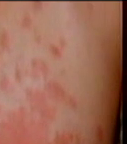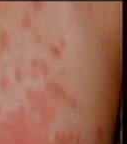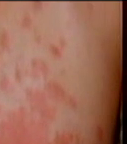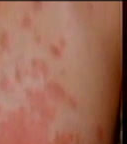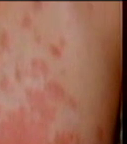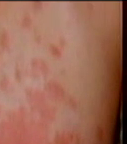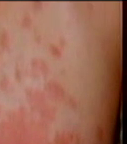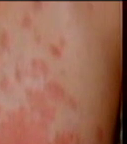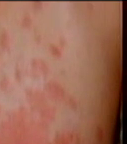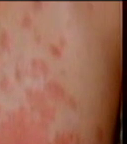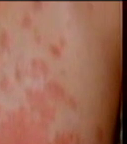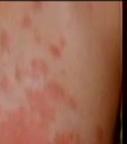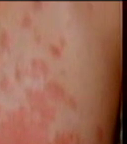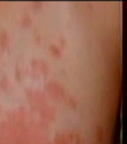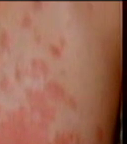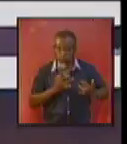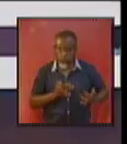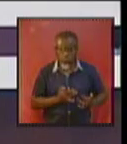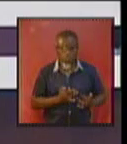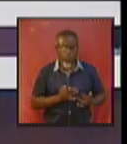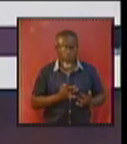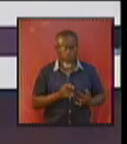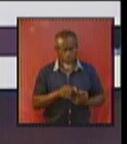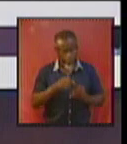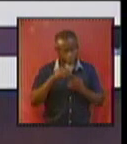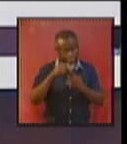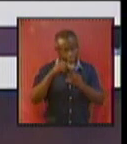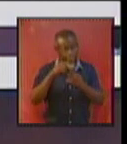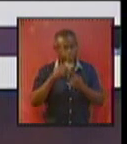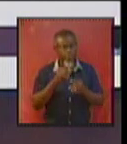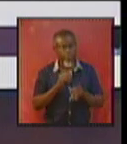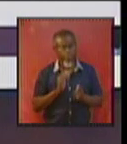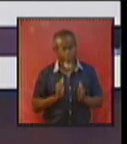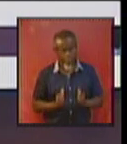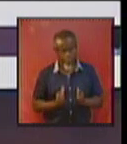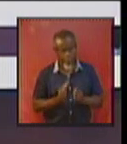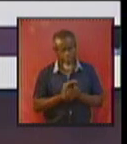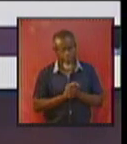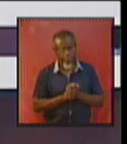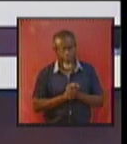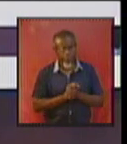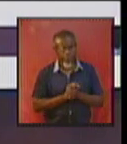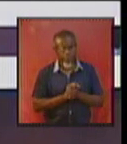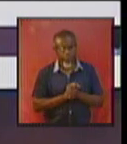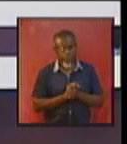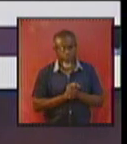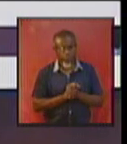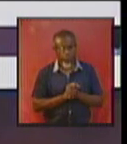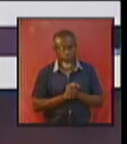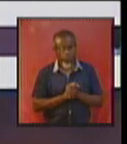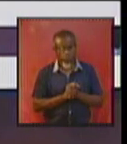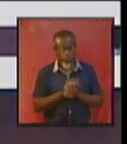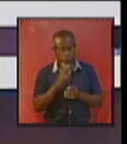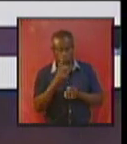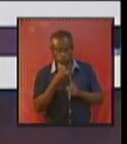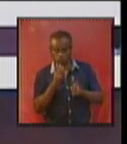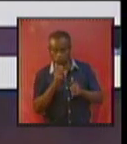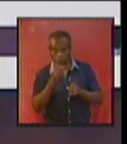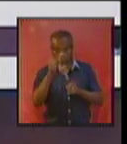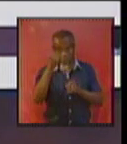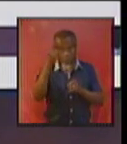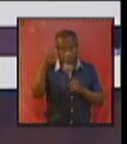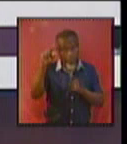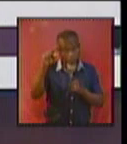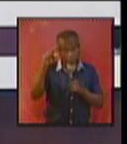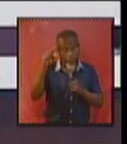total, they've come from various places. We've had one from Tobago, and they've all gone to Mount Hope, one from the Sandy Grande area, but the